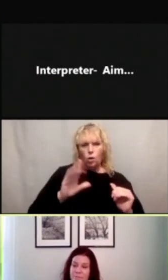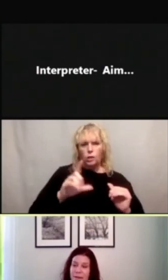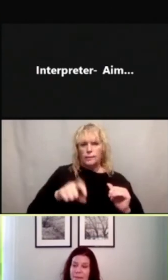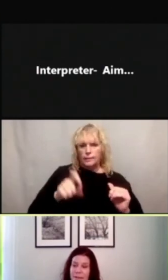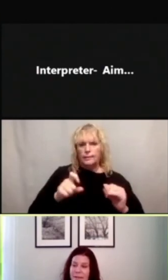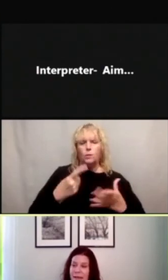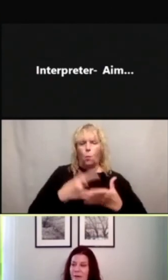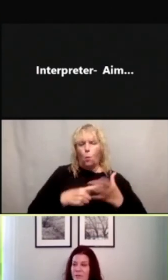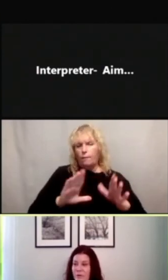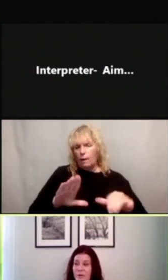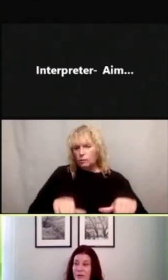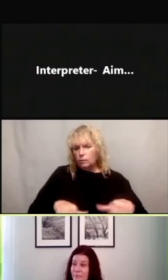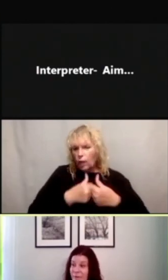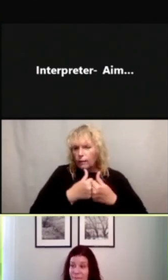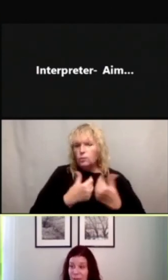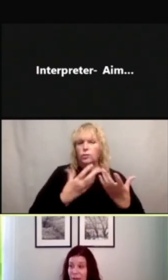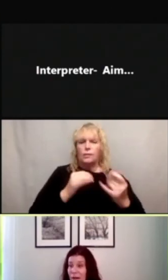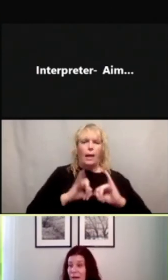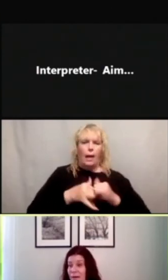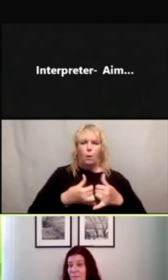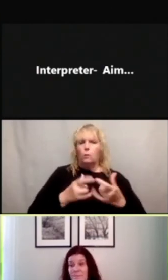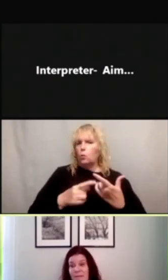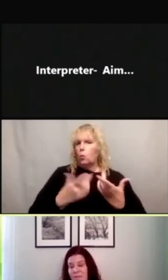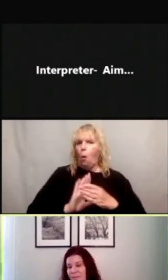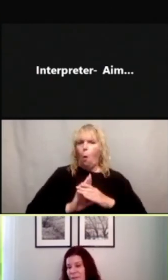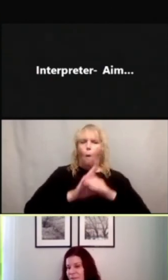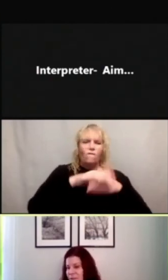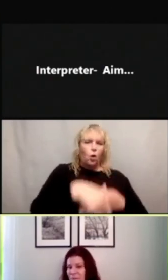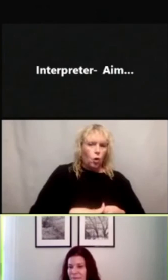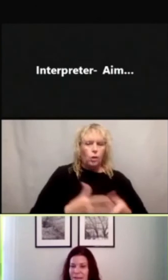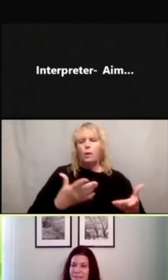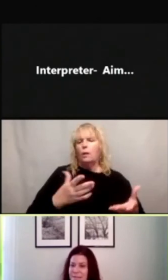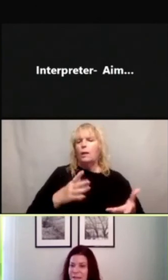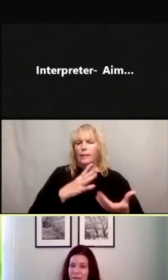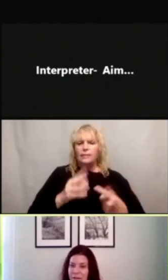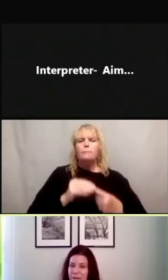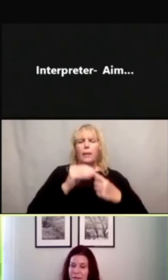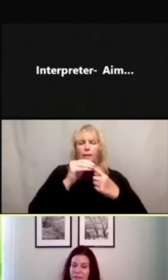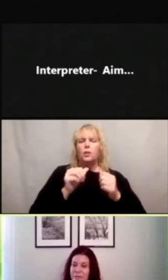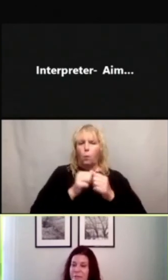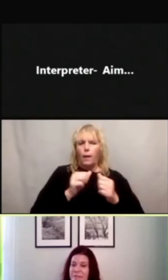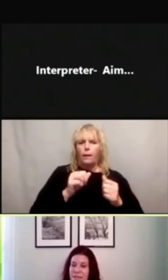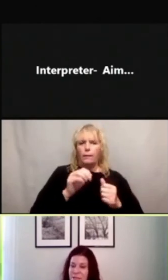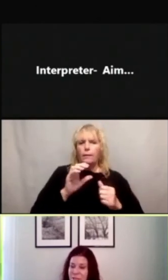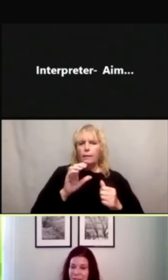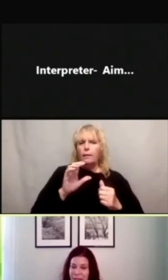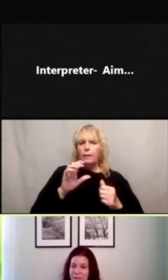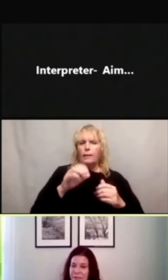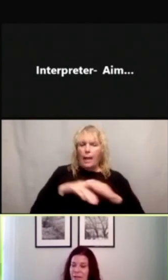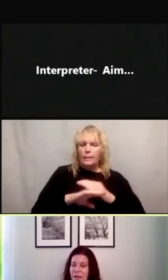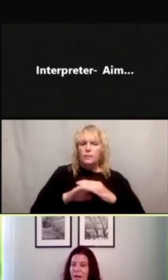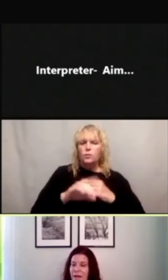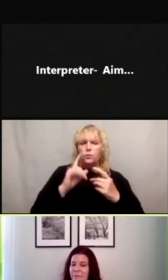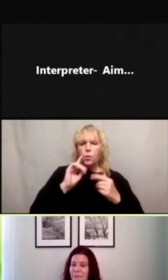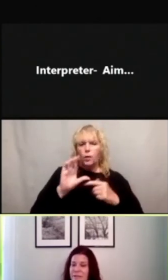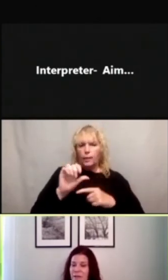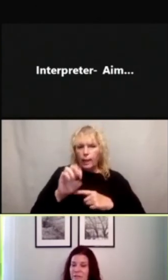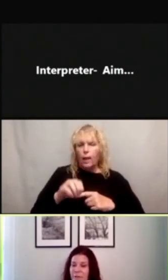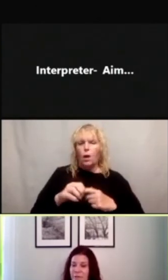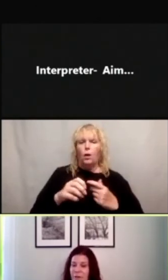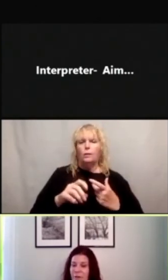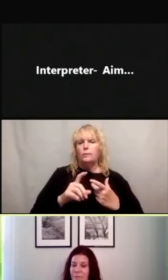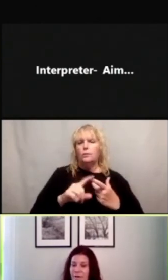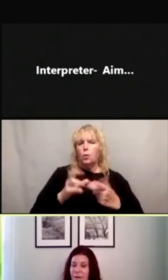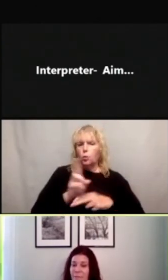those challenges might be and how to overcome them. Especially in terms of access to care, utilization of care.